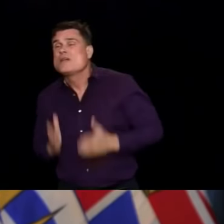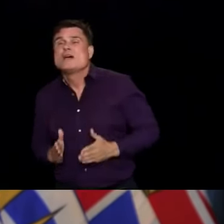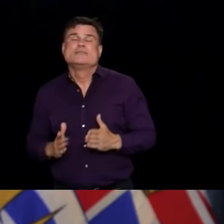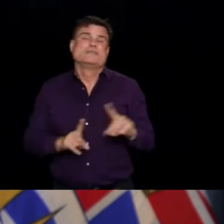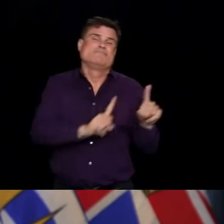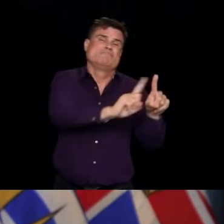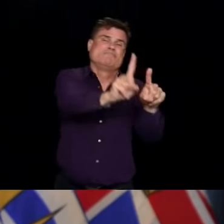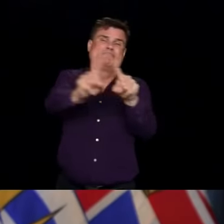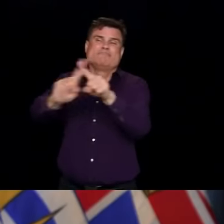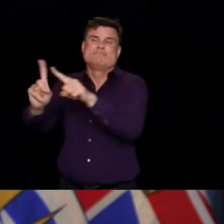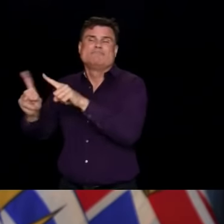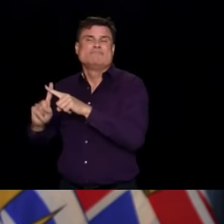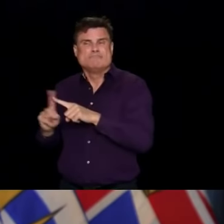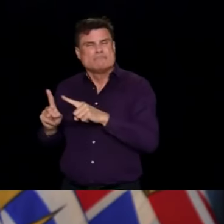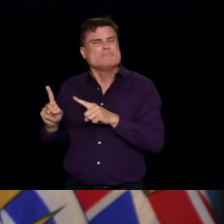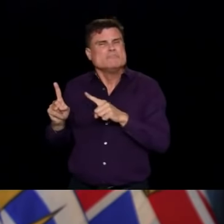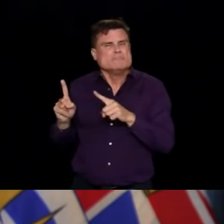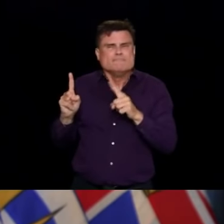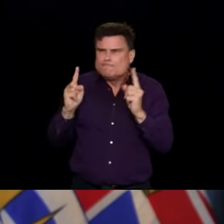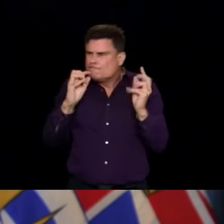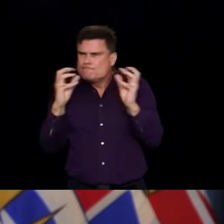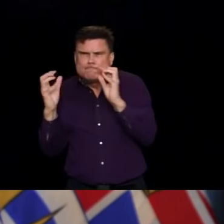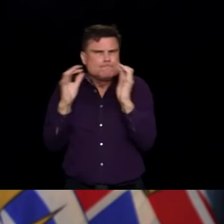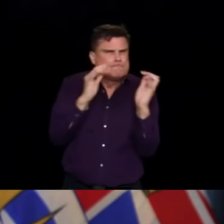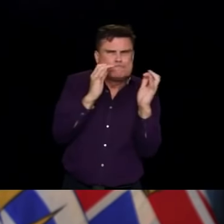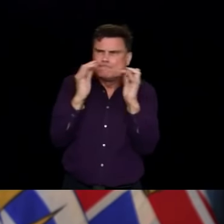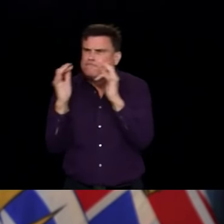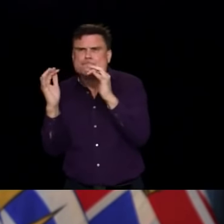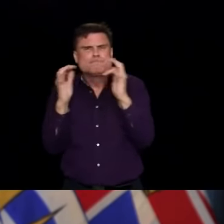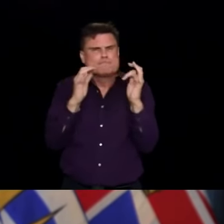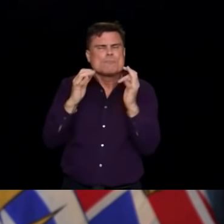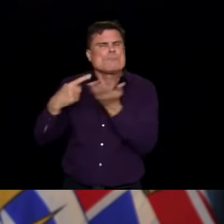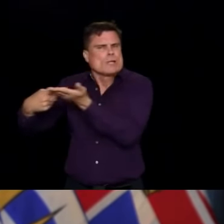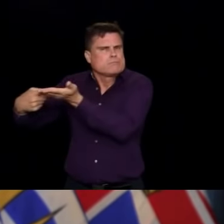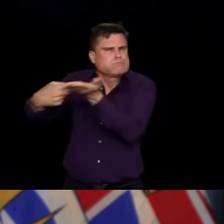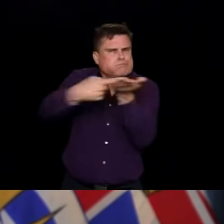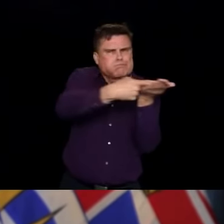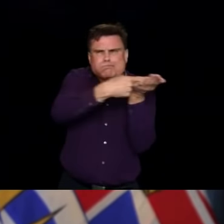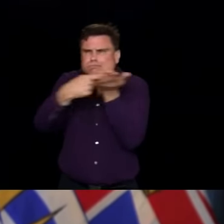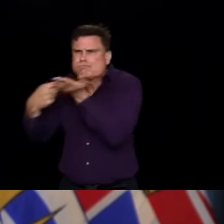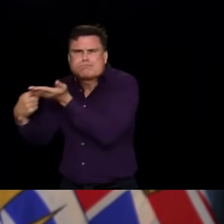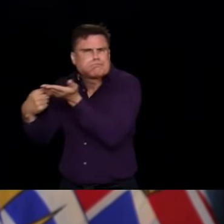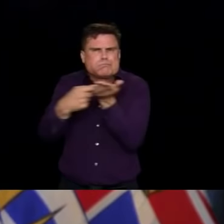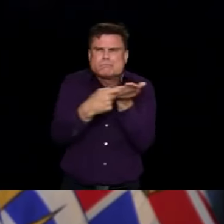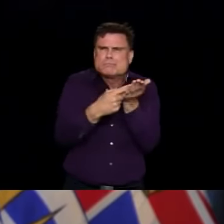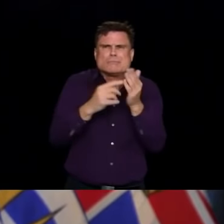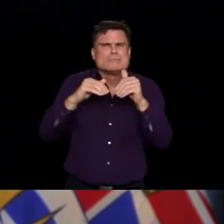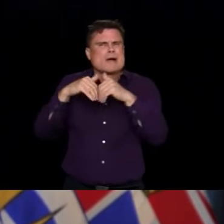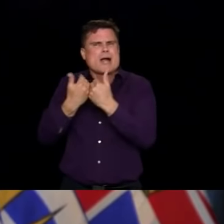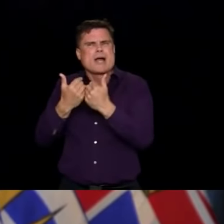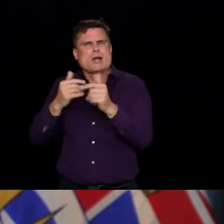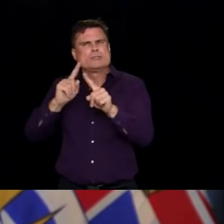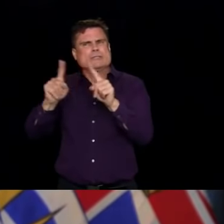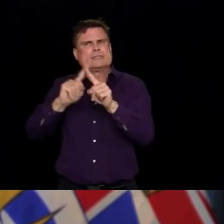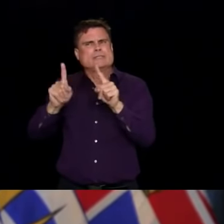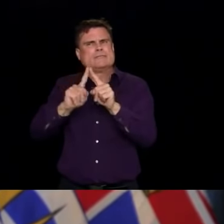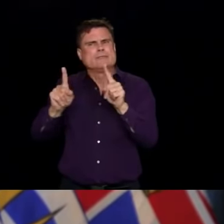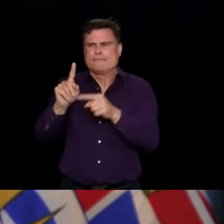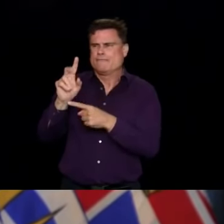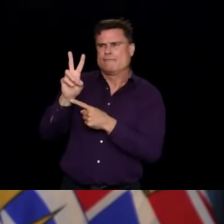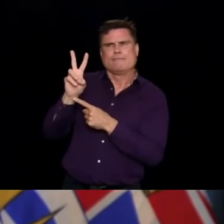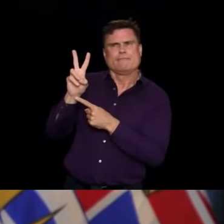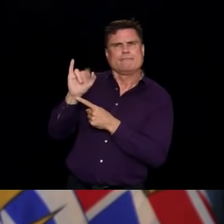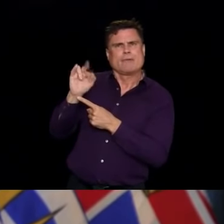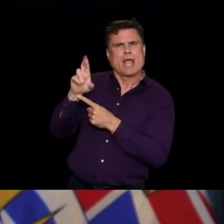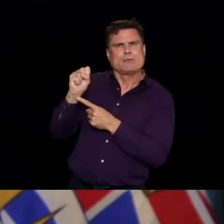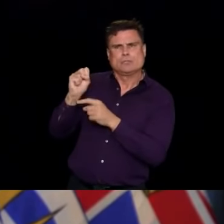have these discussions. We've had many of these discussions around influenza in particular, but certainly other ones as well. And where